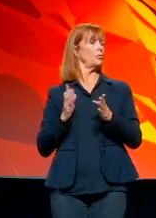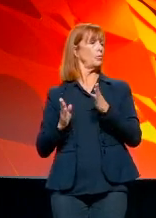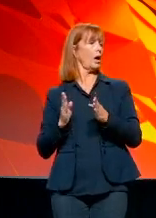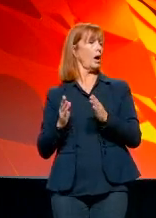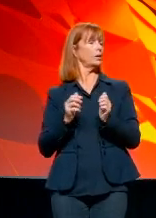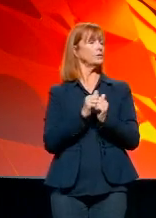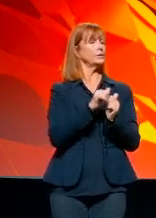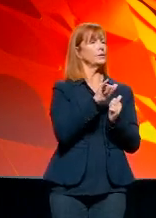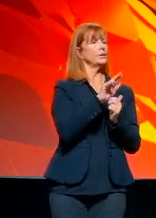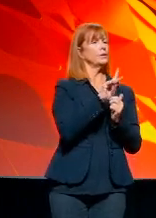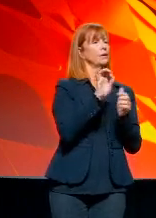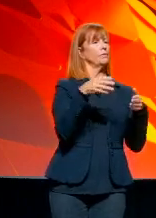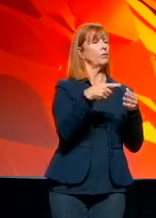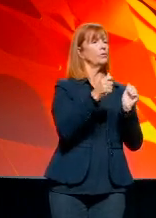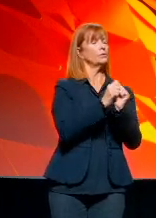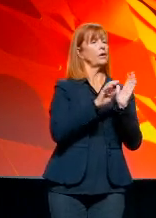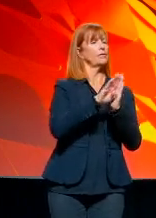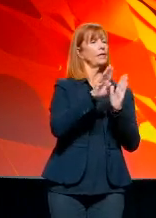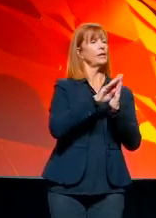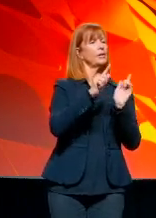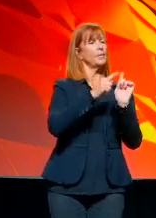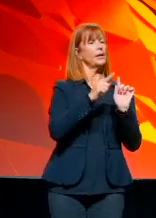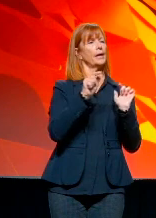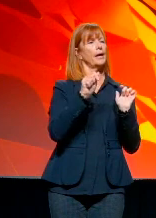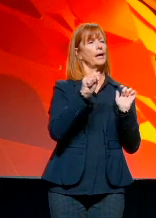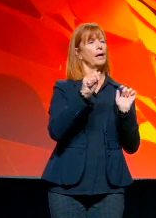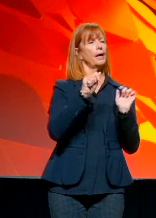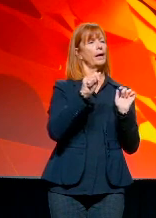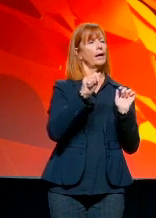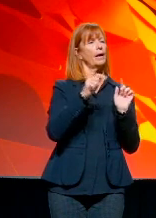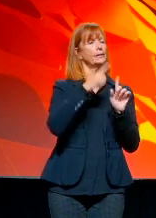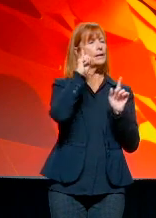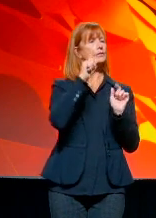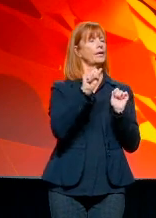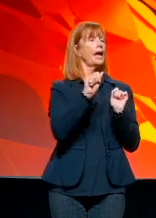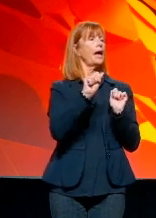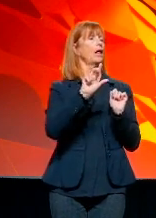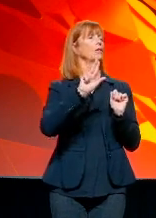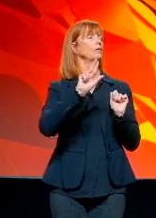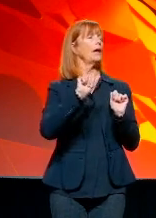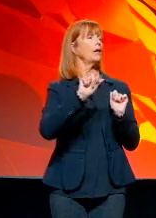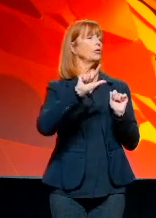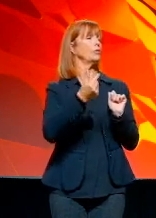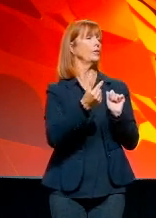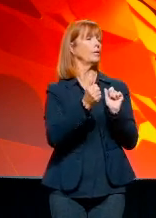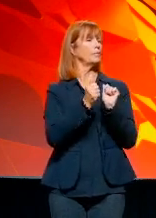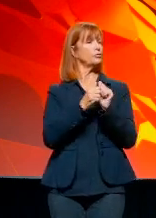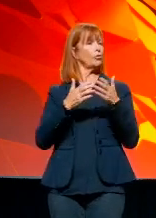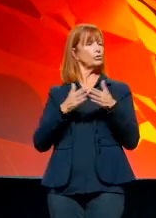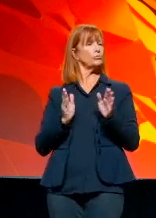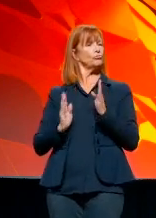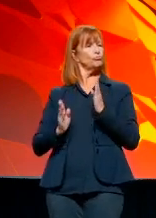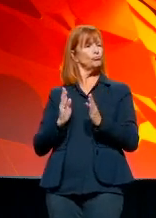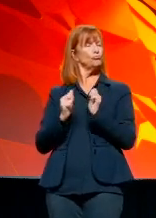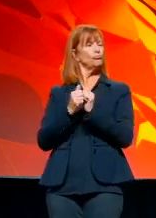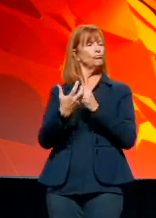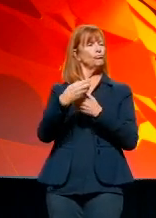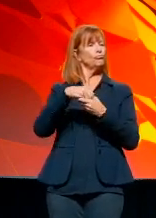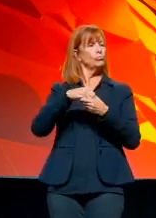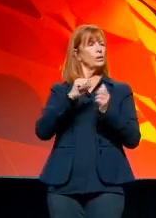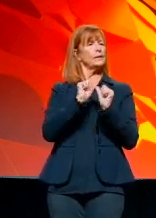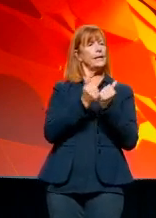on developing intelligent algorithms for generalist robots and embodied agents to reason about and interact with the real